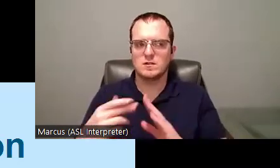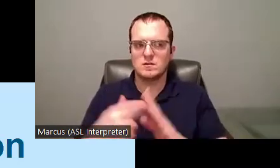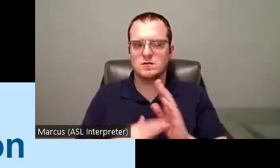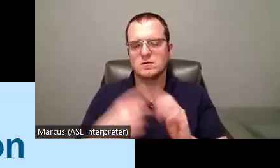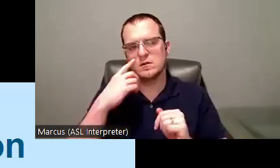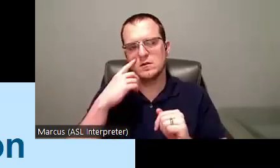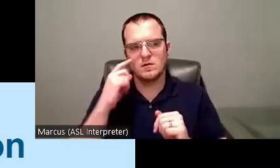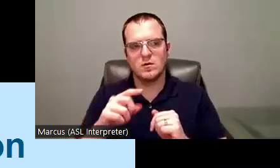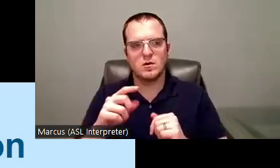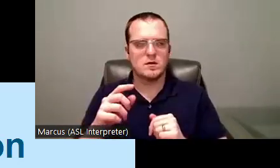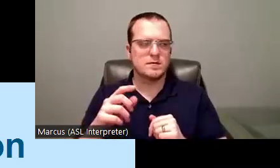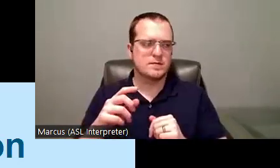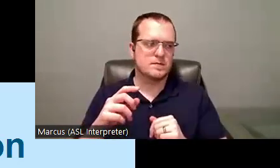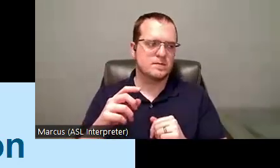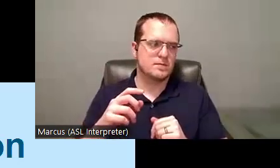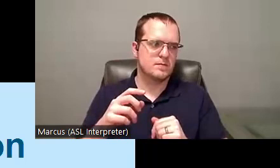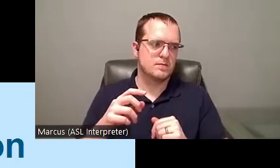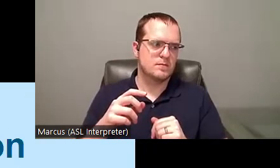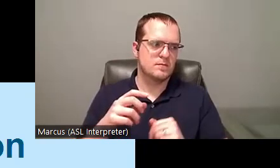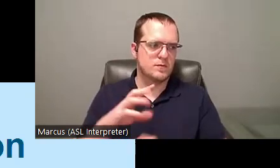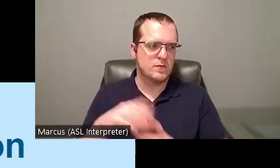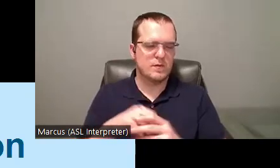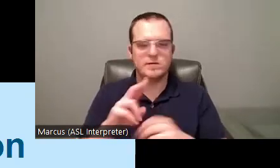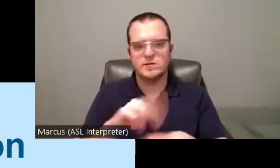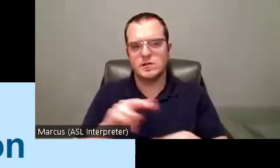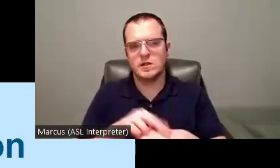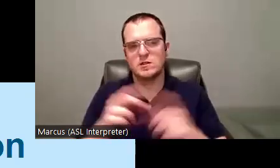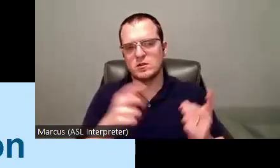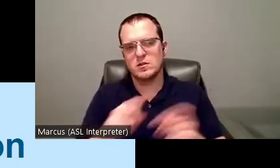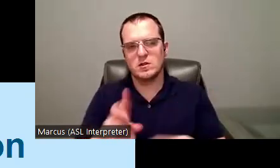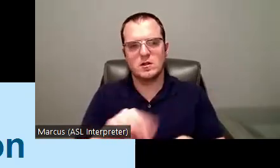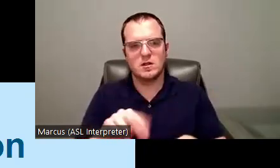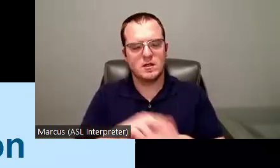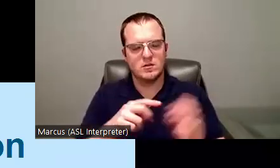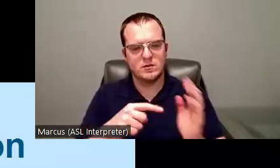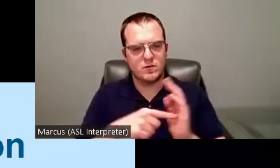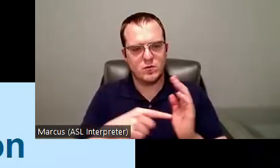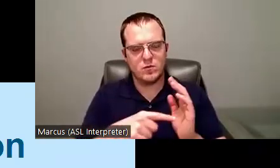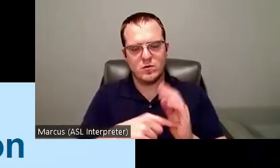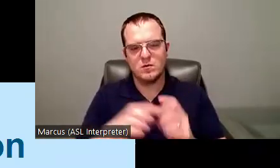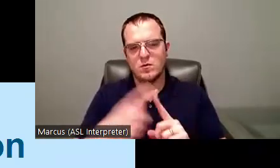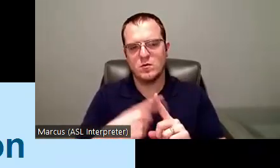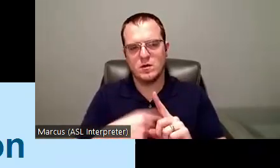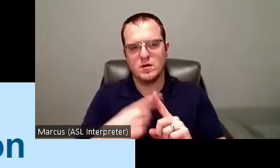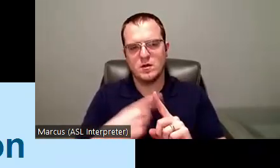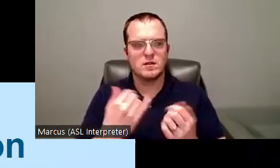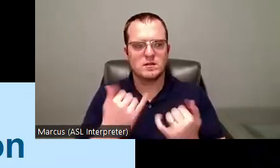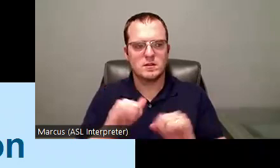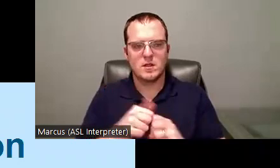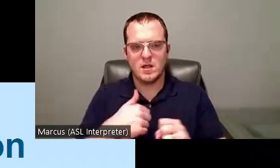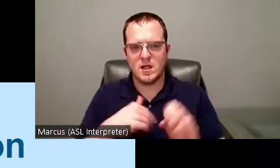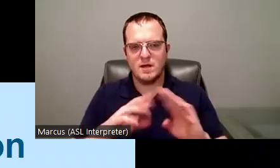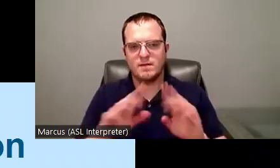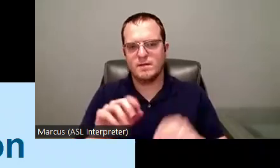that involve naturally occurring affordable rents that may still have cost burden tenants living in those